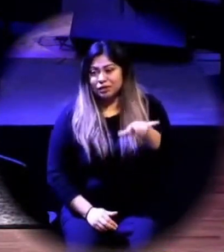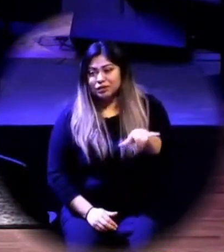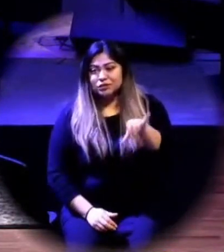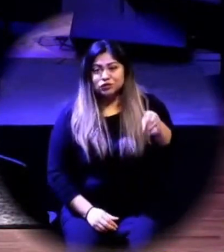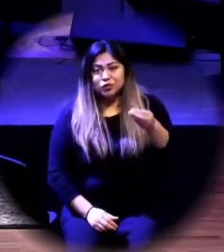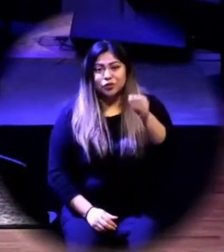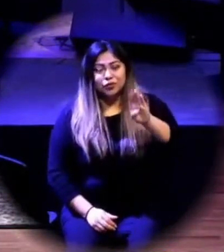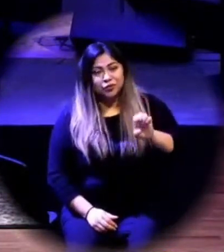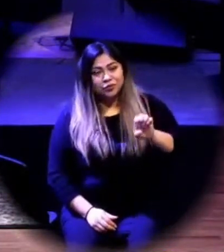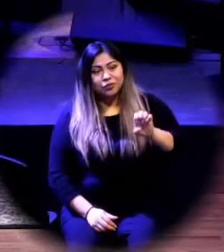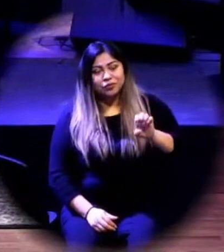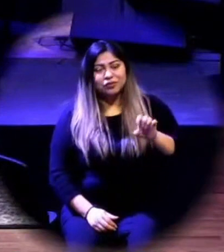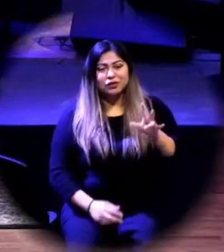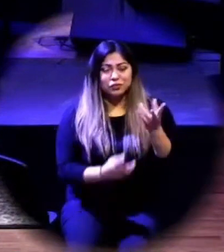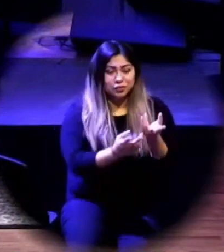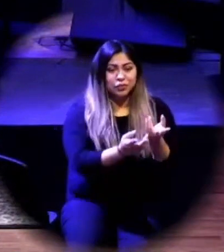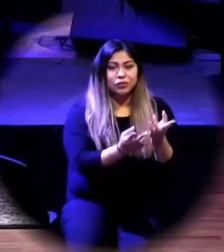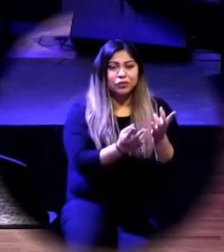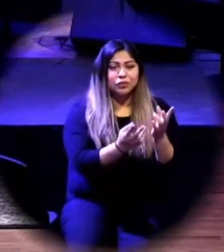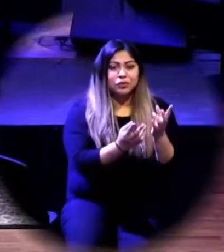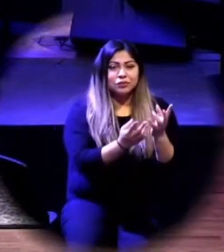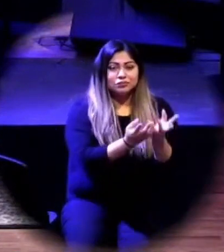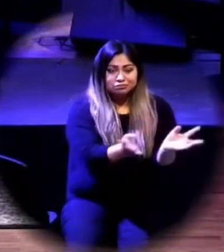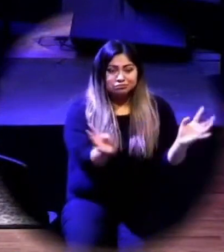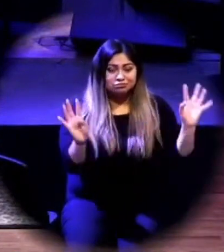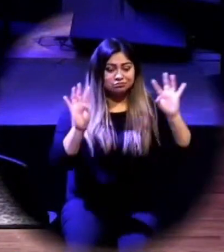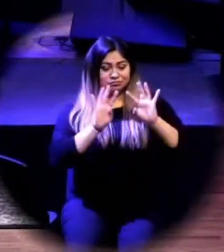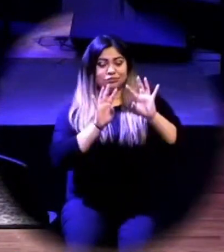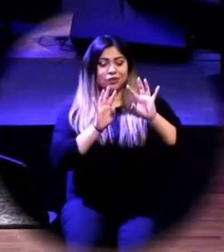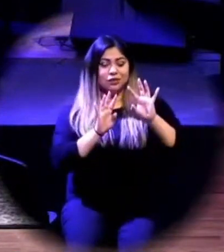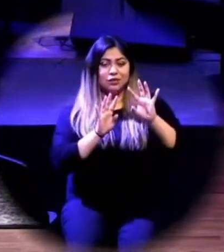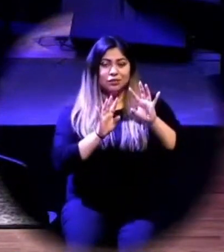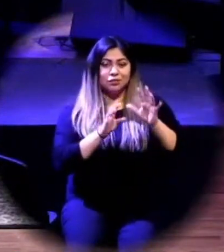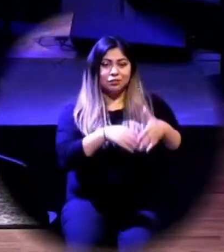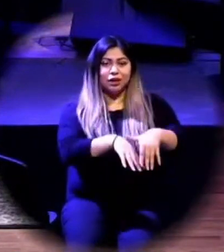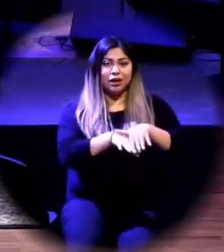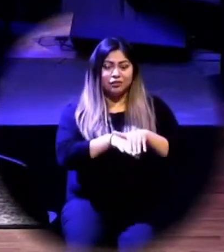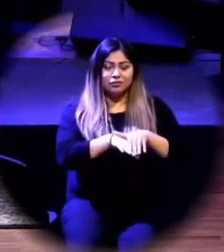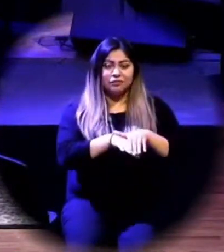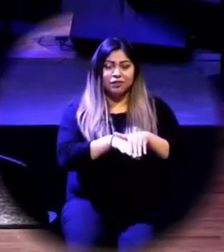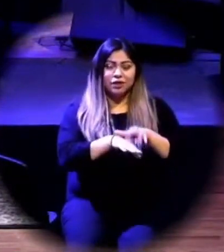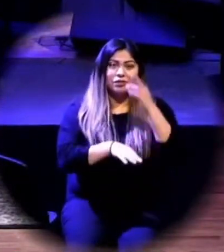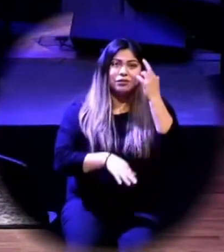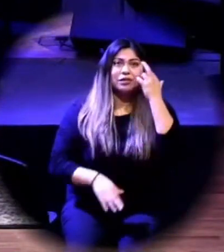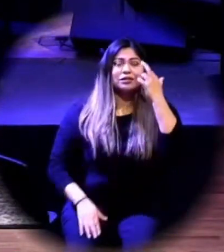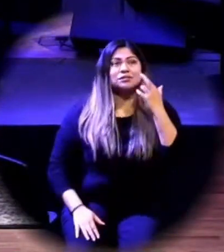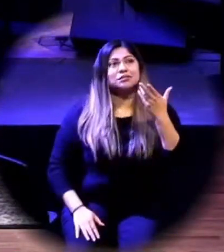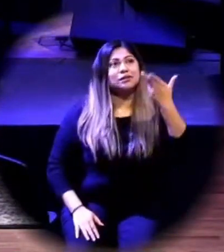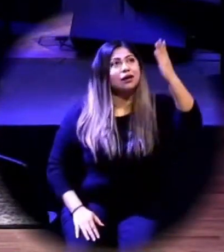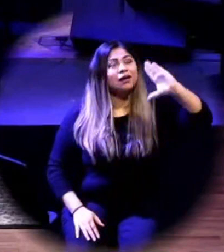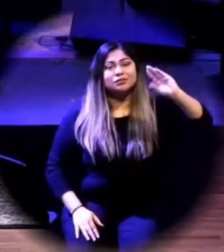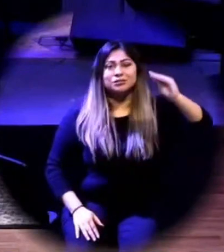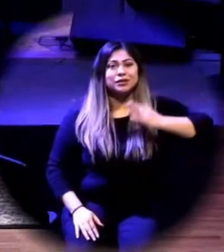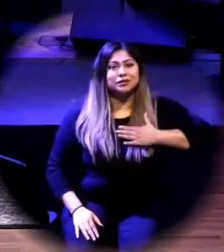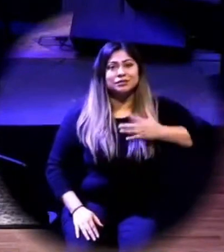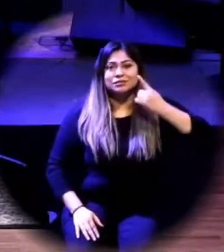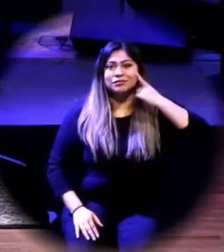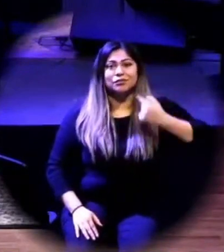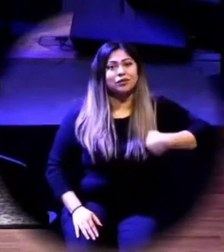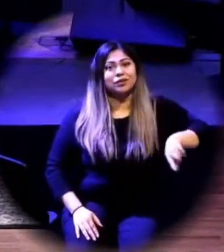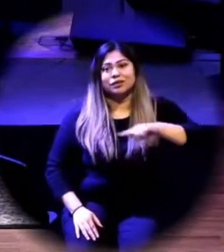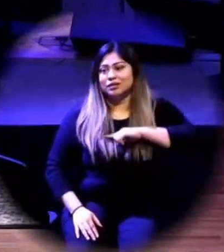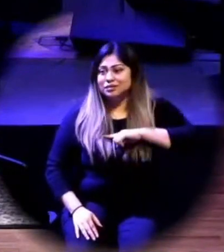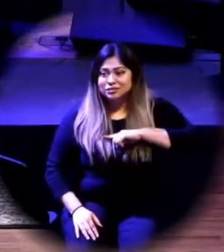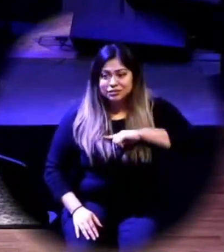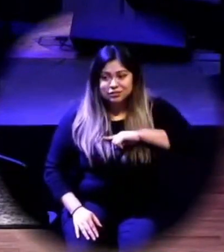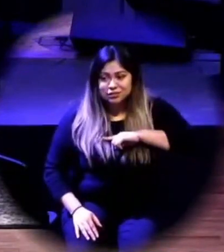around at each other's grave and remind each other that God's grace is for us. And